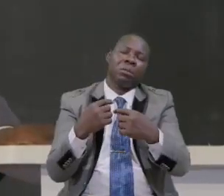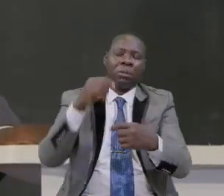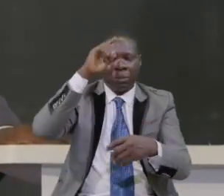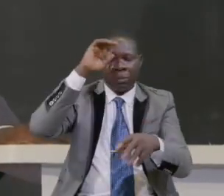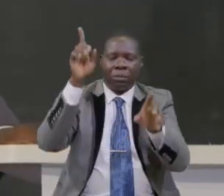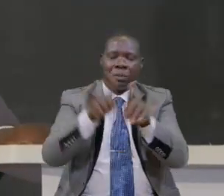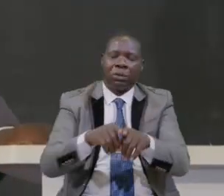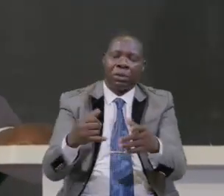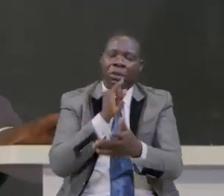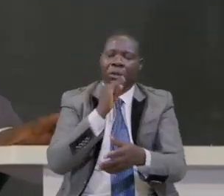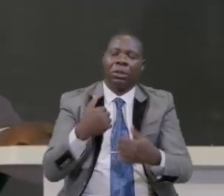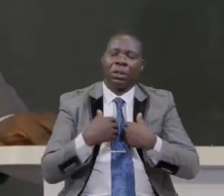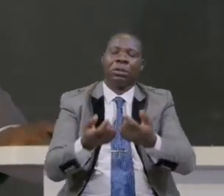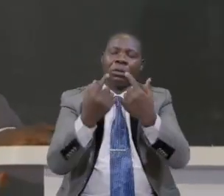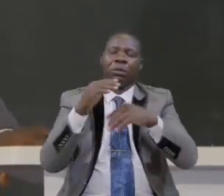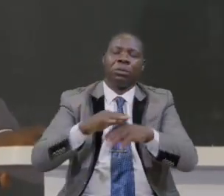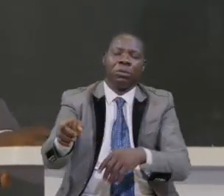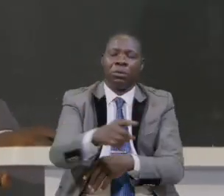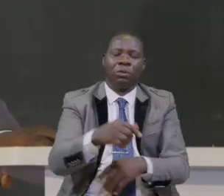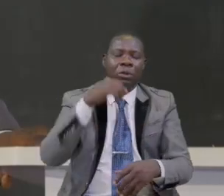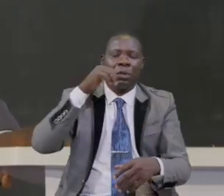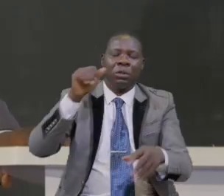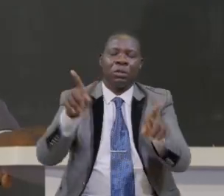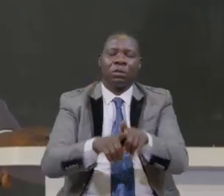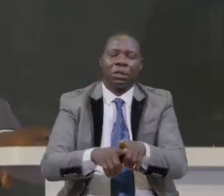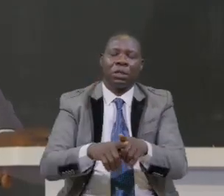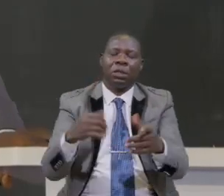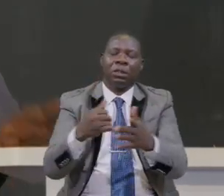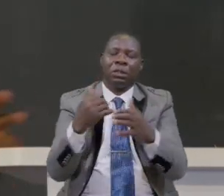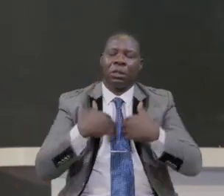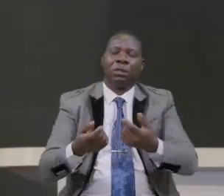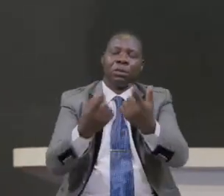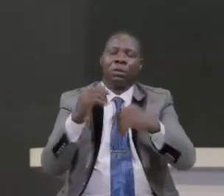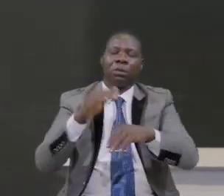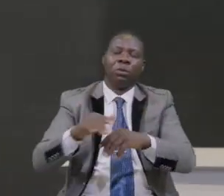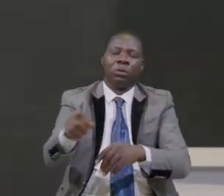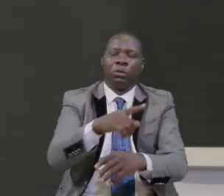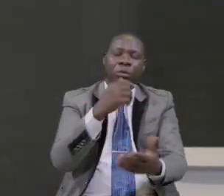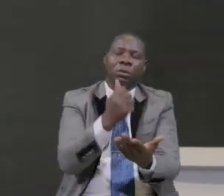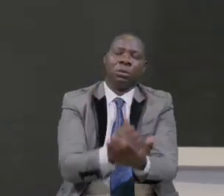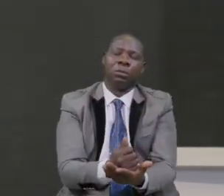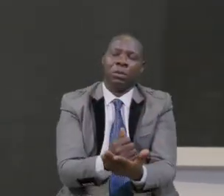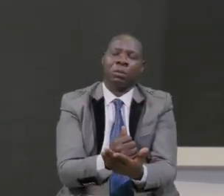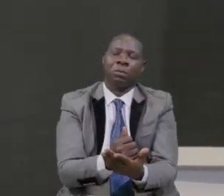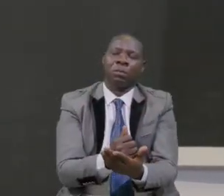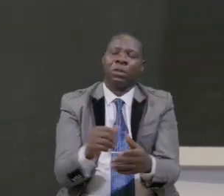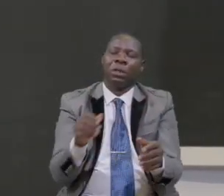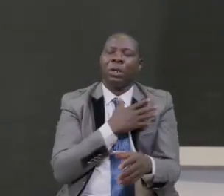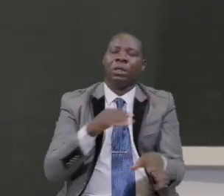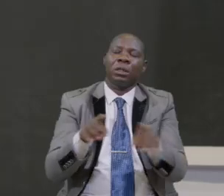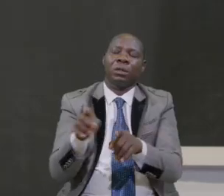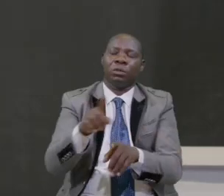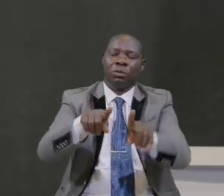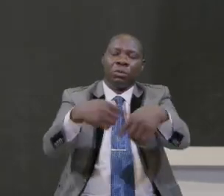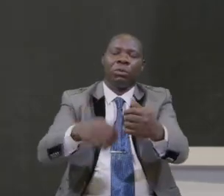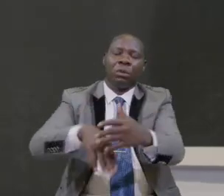you. Amen. Sister, it has come on you. Amen. And as you go out of this